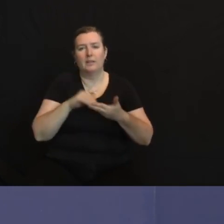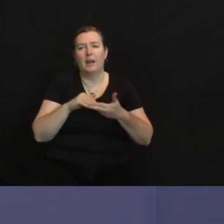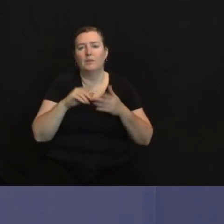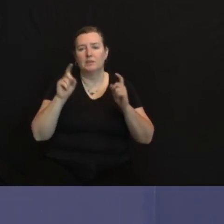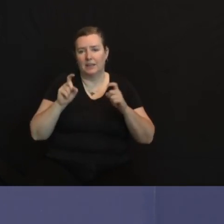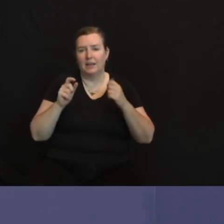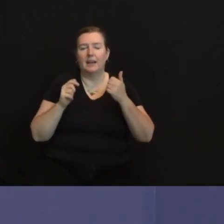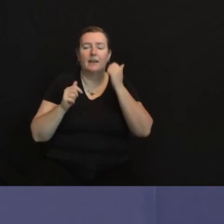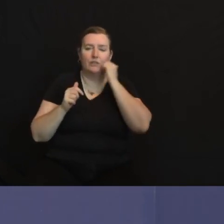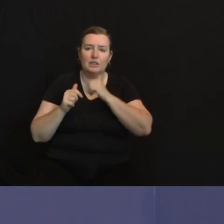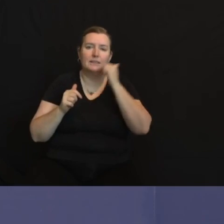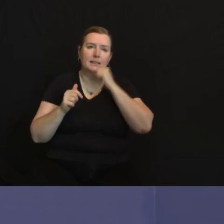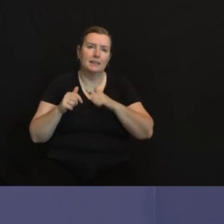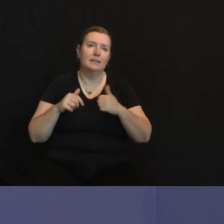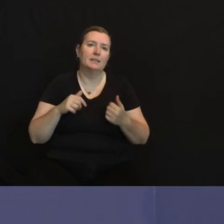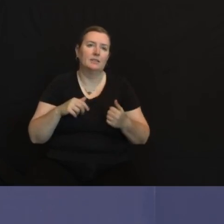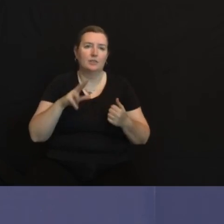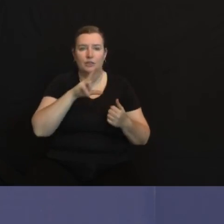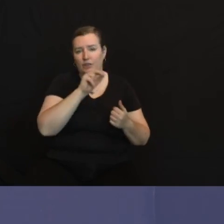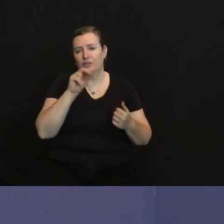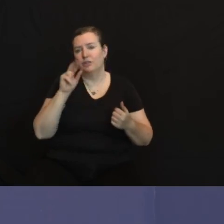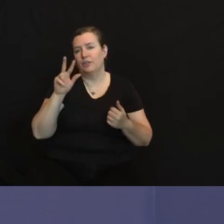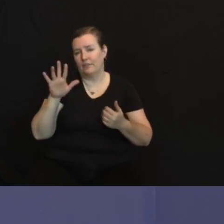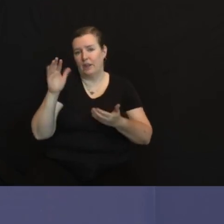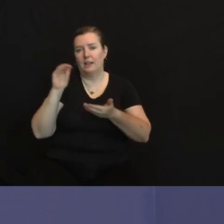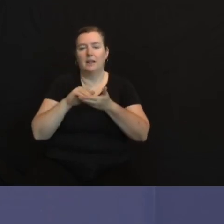30 and 35,000 a day.